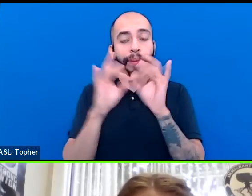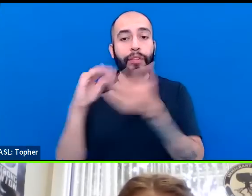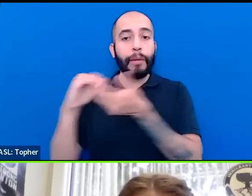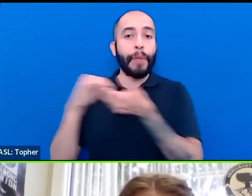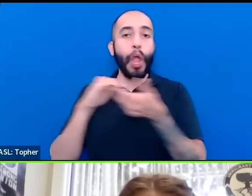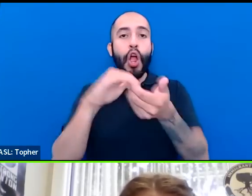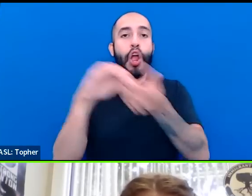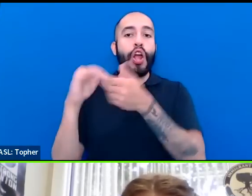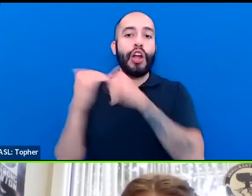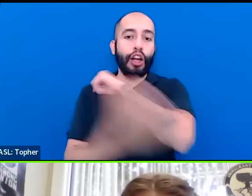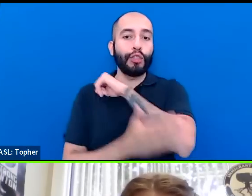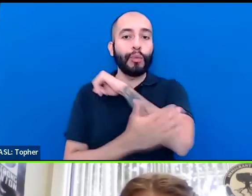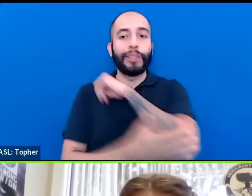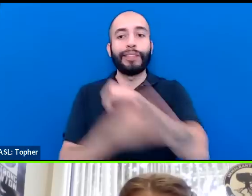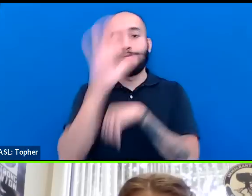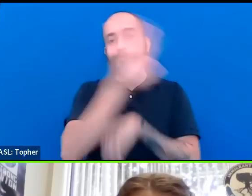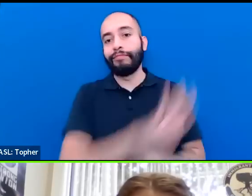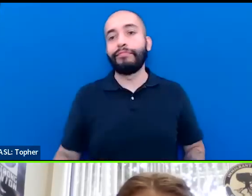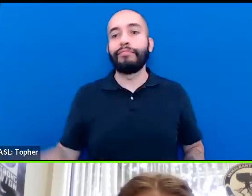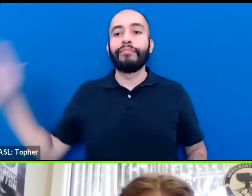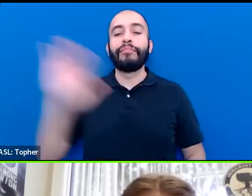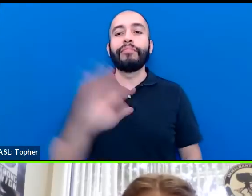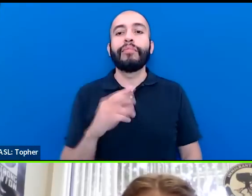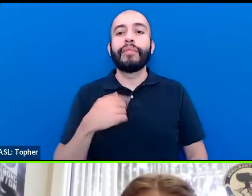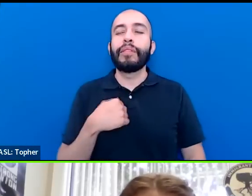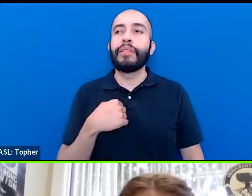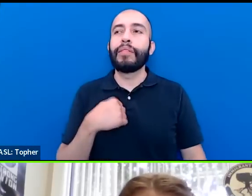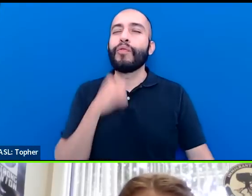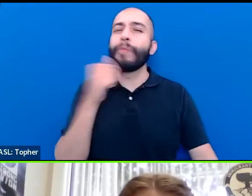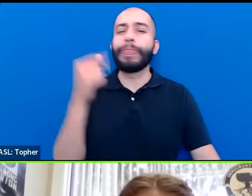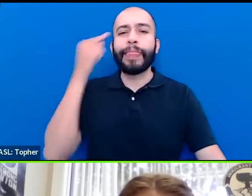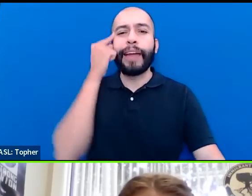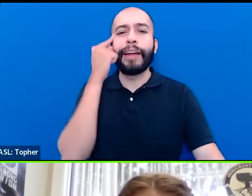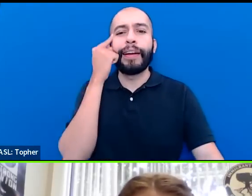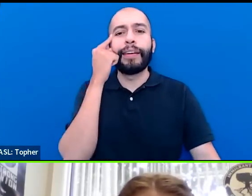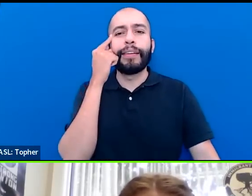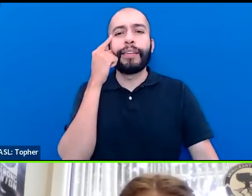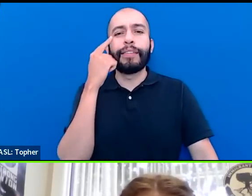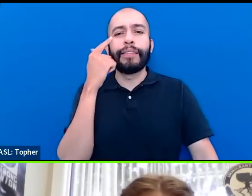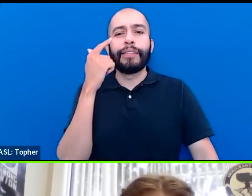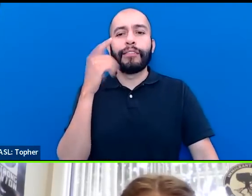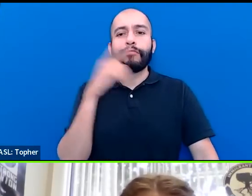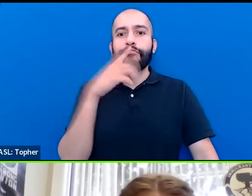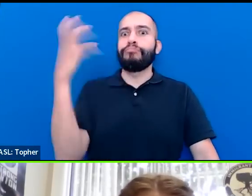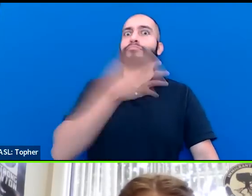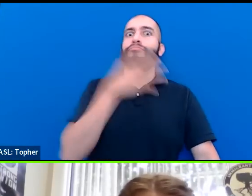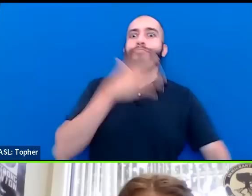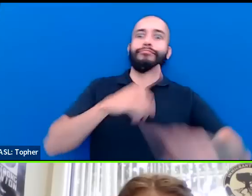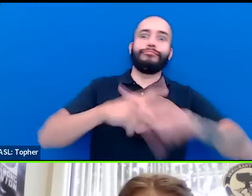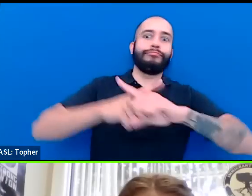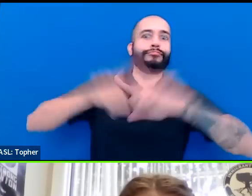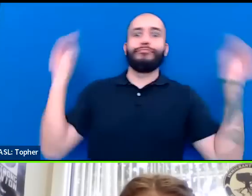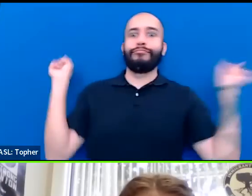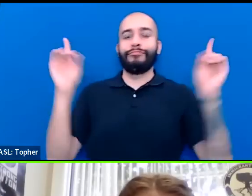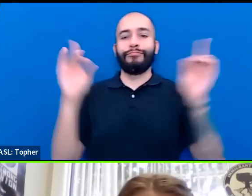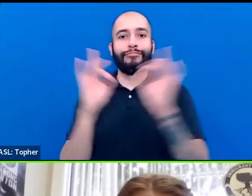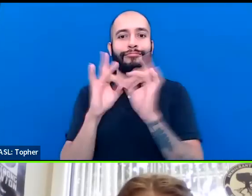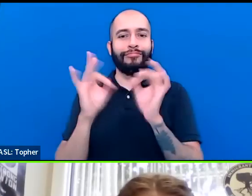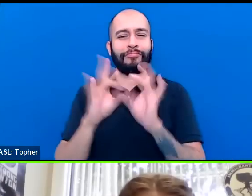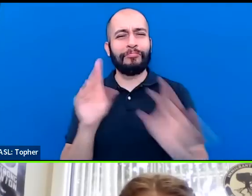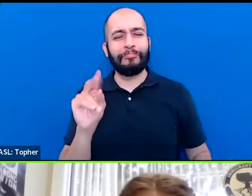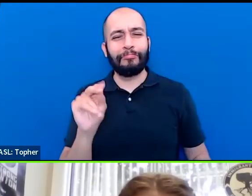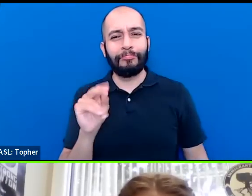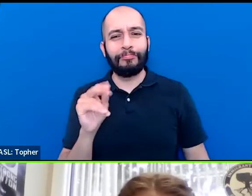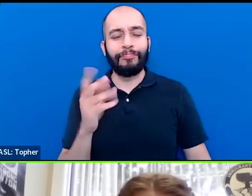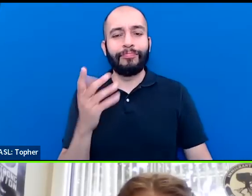incredibly different about Starbucks or about Starbucks workers. I do think that, you know, like all workers, Starbucks workers